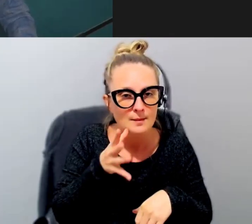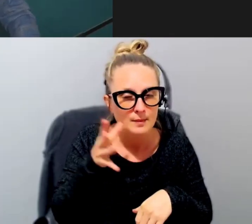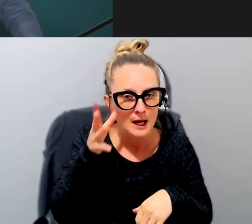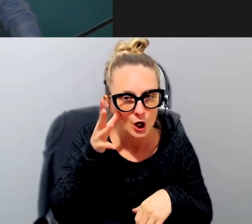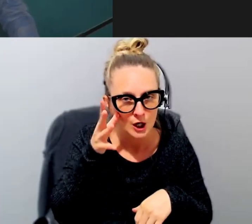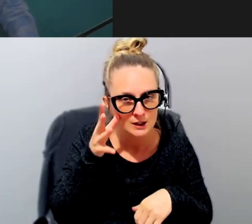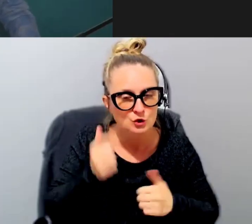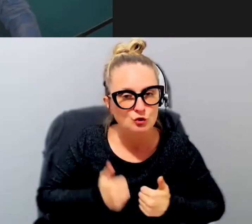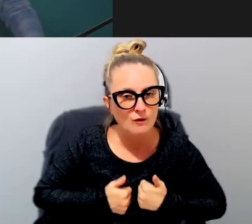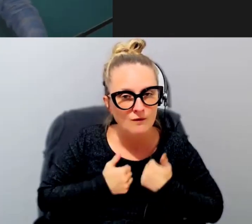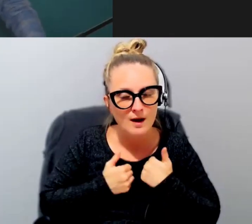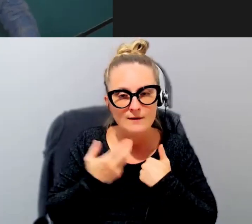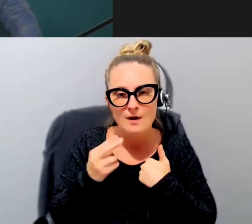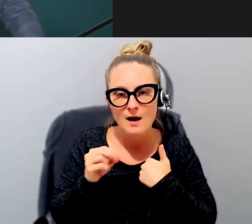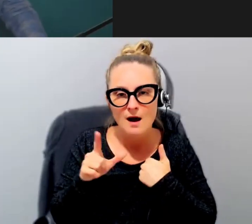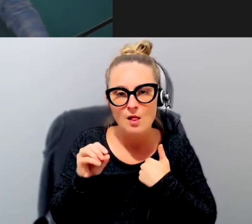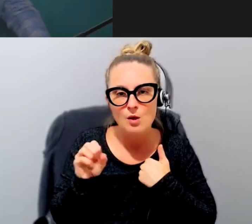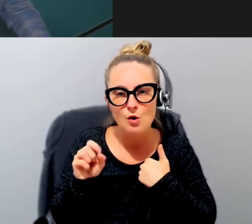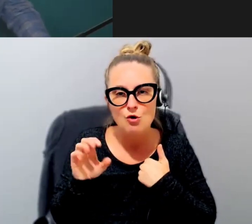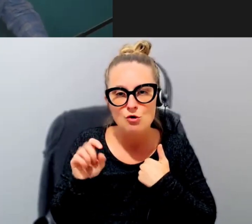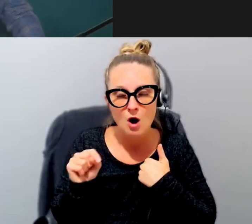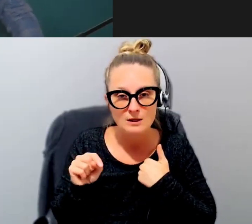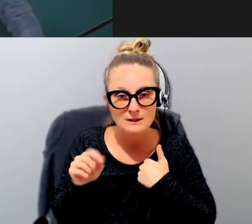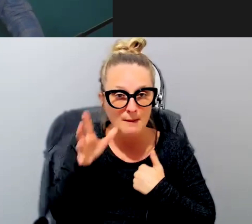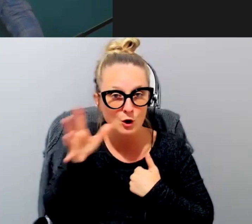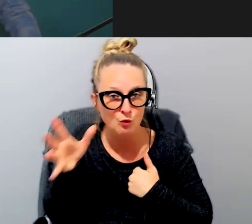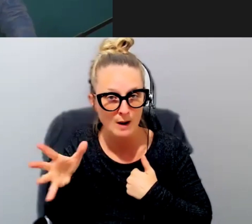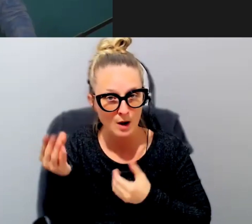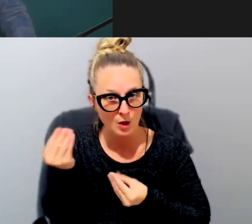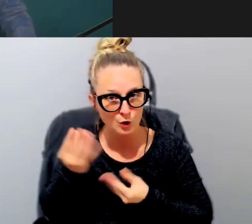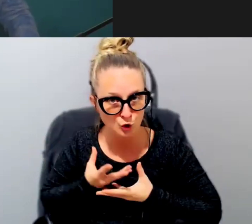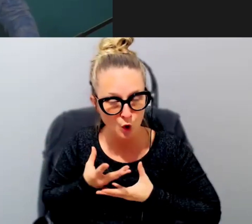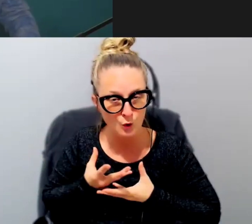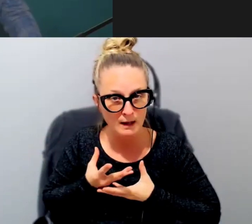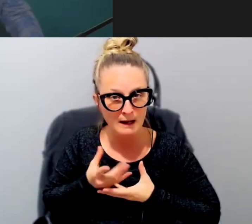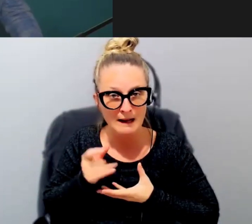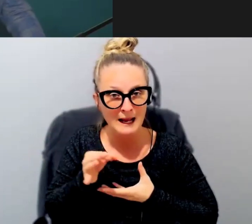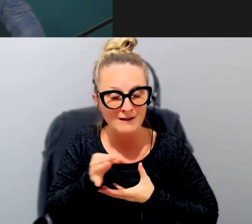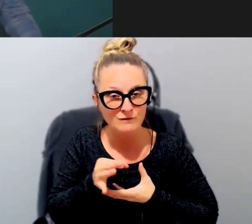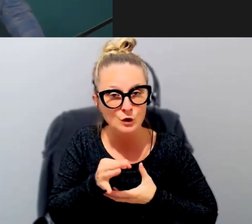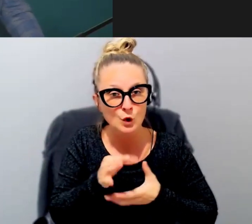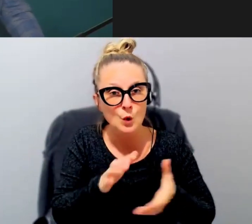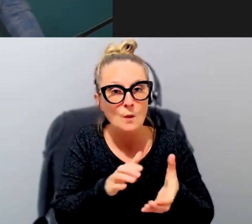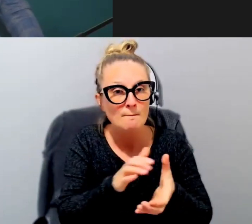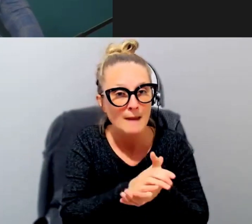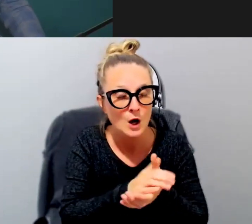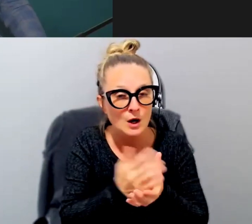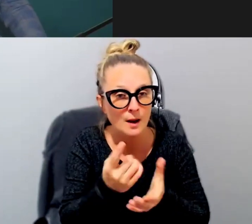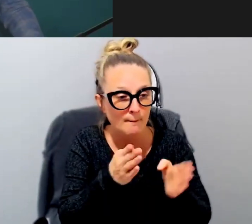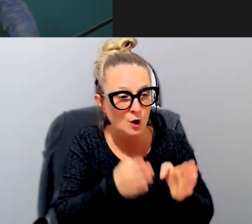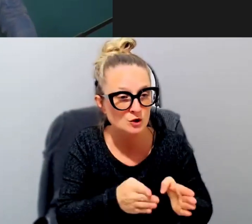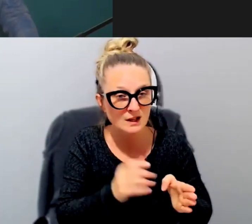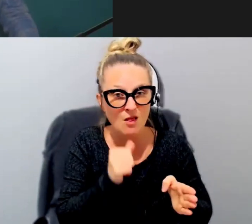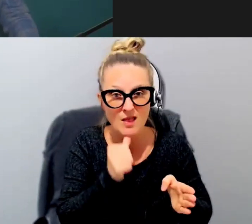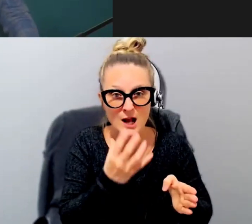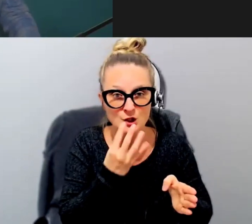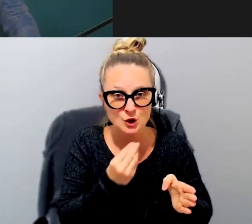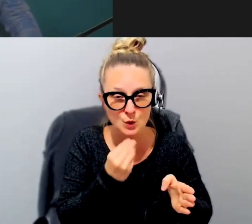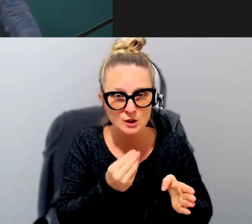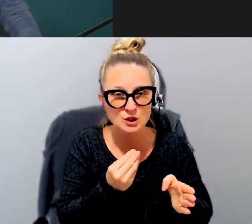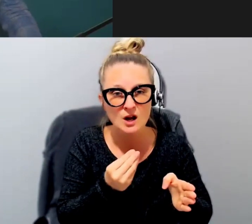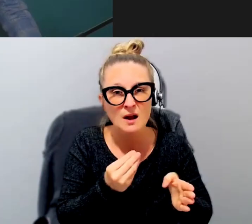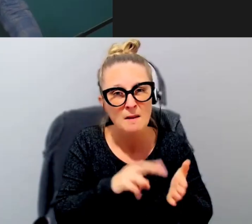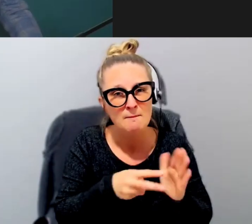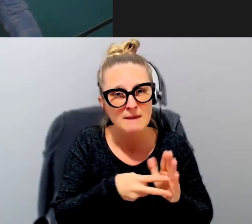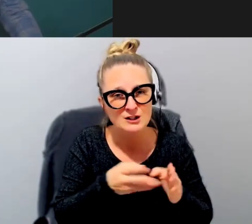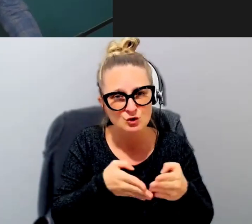told me literally, if you marry someone who's not Jewish, you finish Hitler's job. And coming from somebody